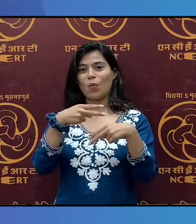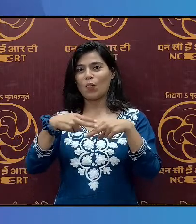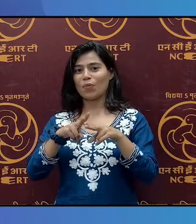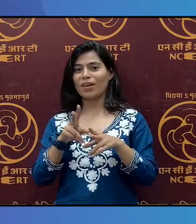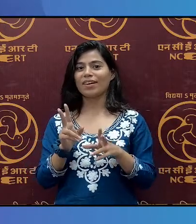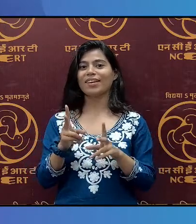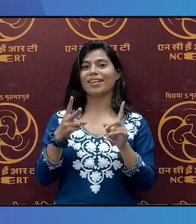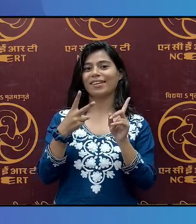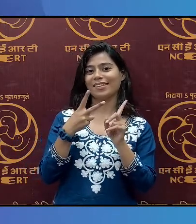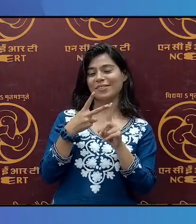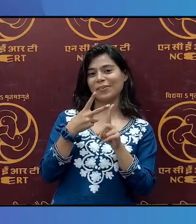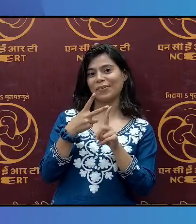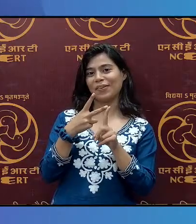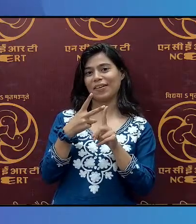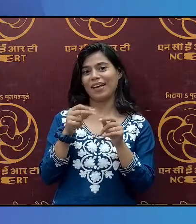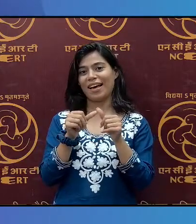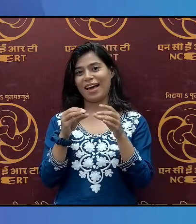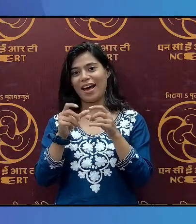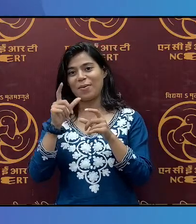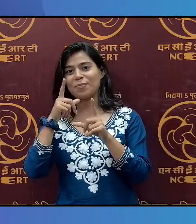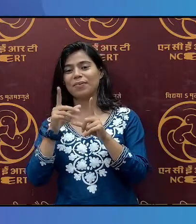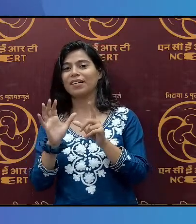The second ability is